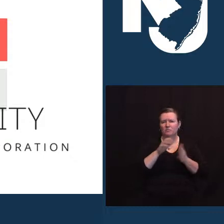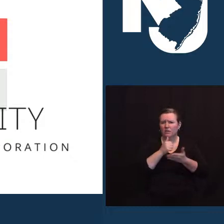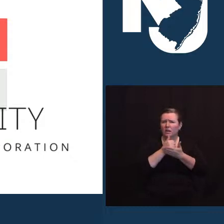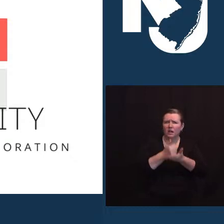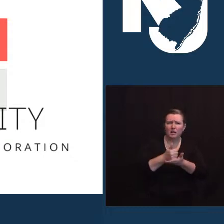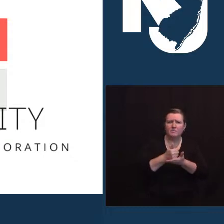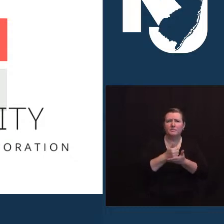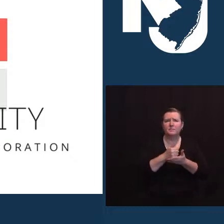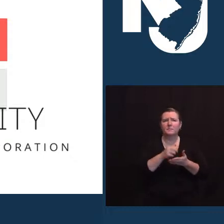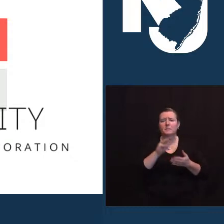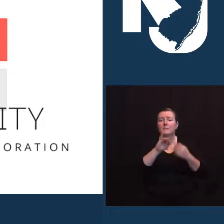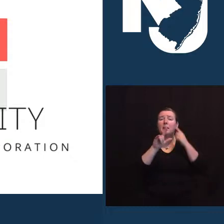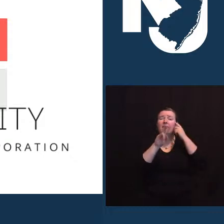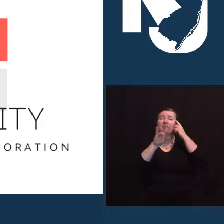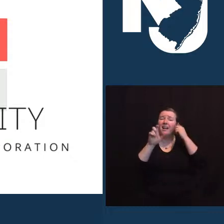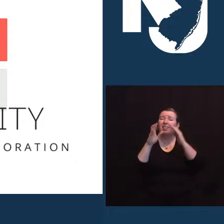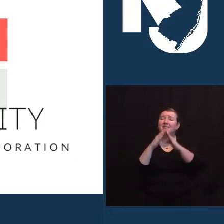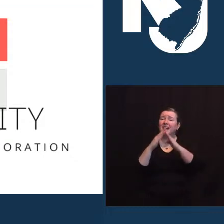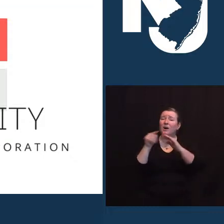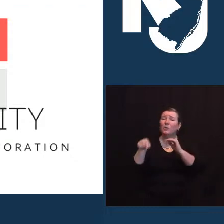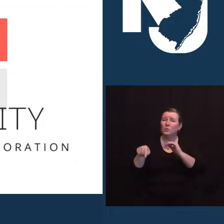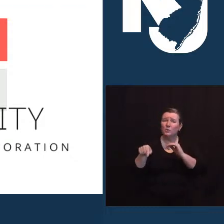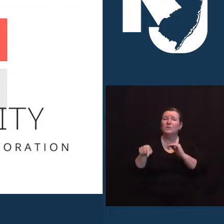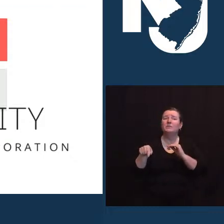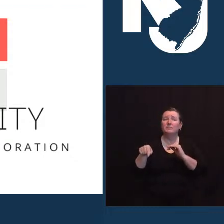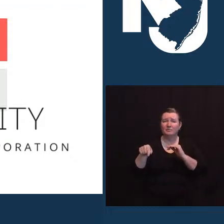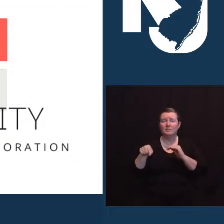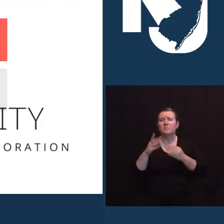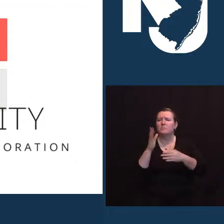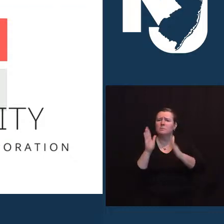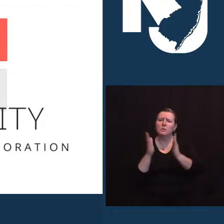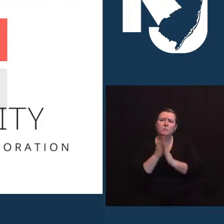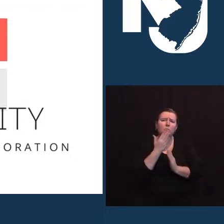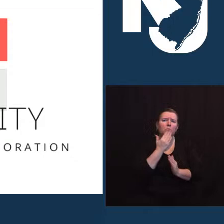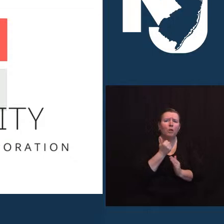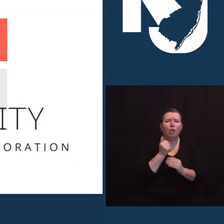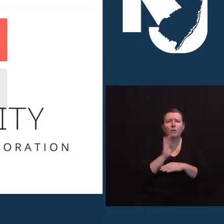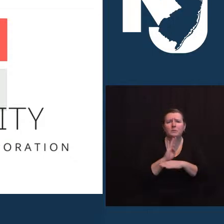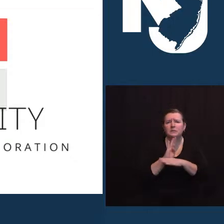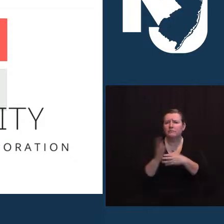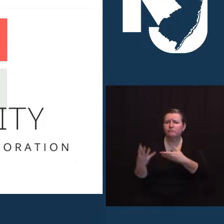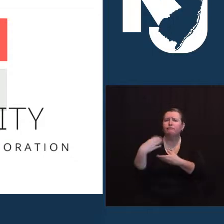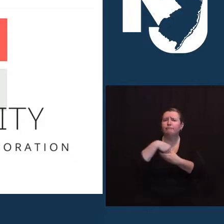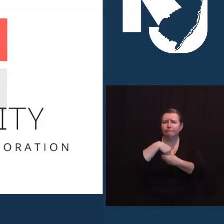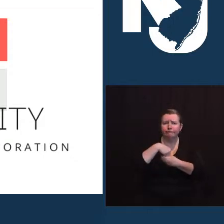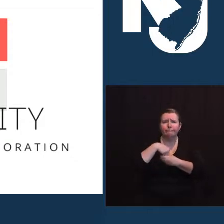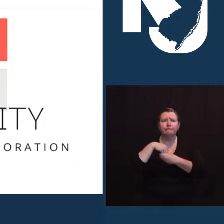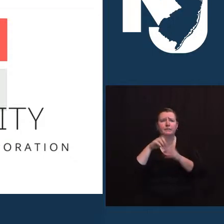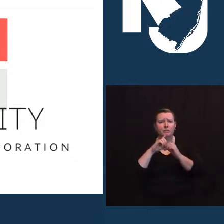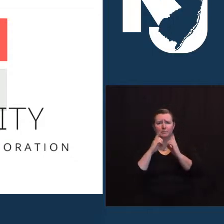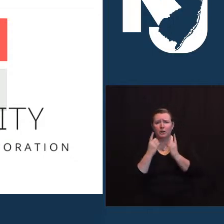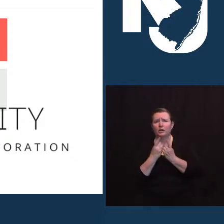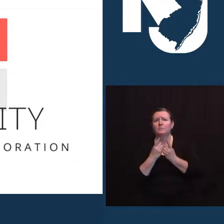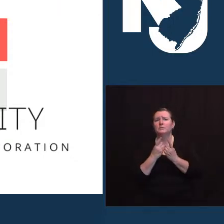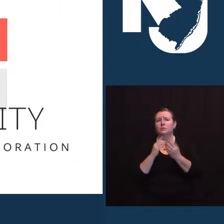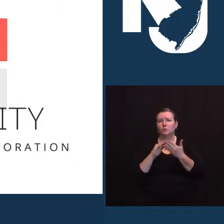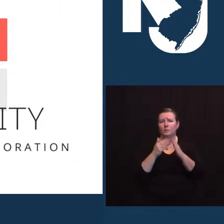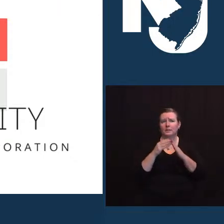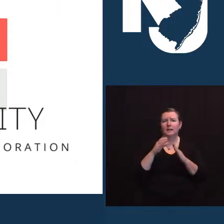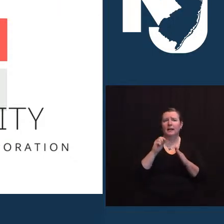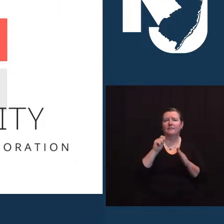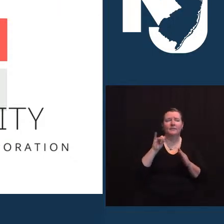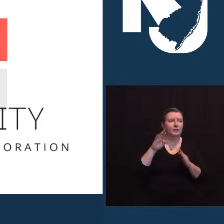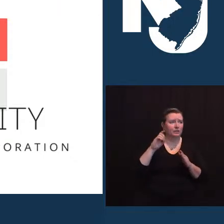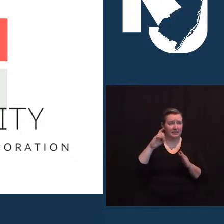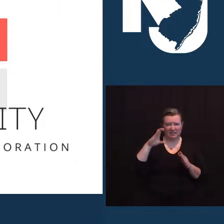businesses weather the pandemic. Holly City was the participant in the Department of Community Affairs Neighborhood Preservation COVID-19